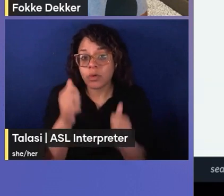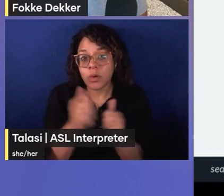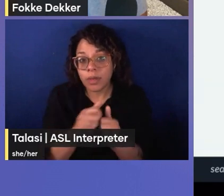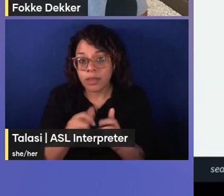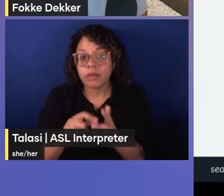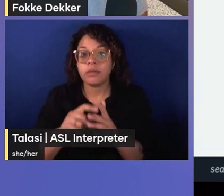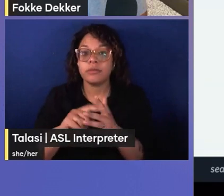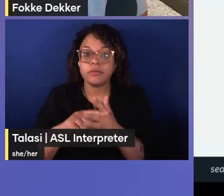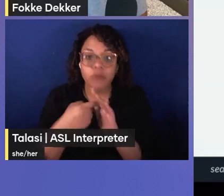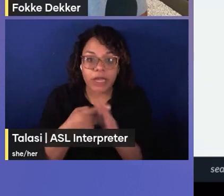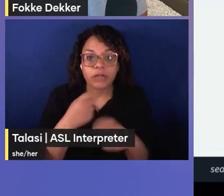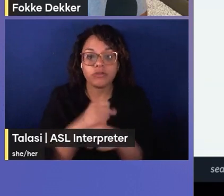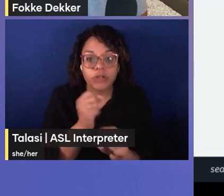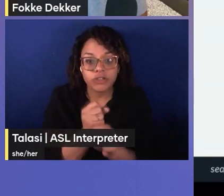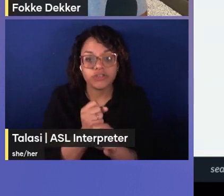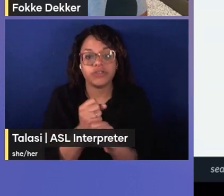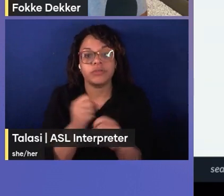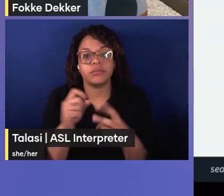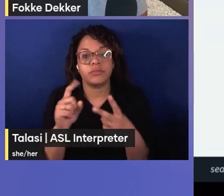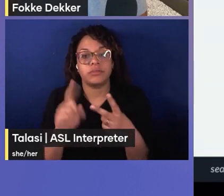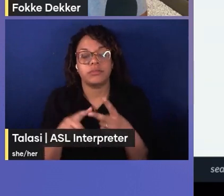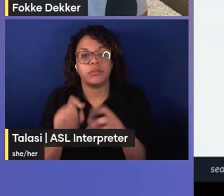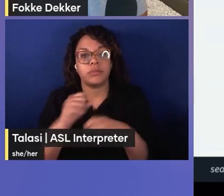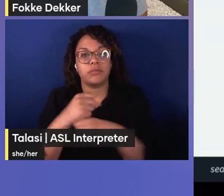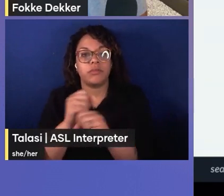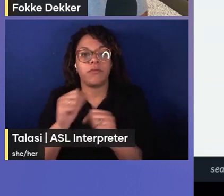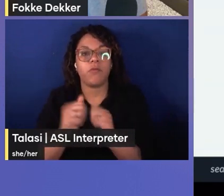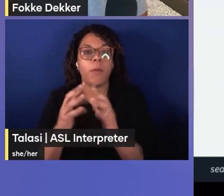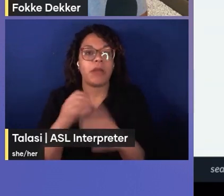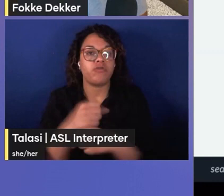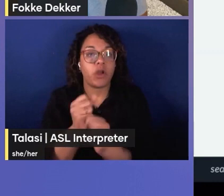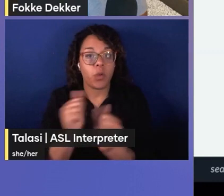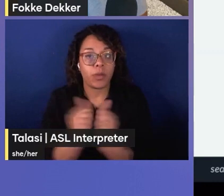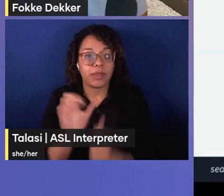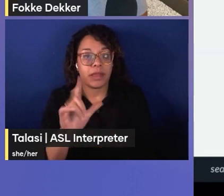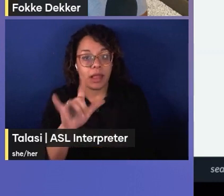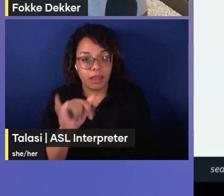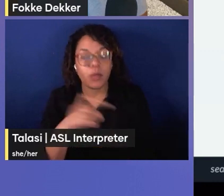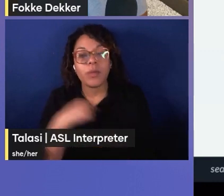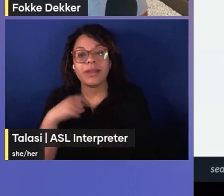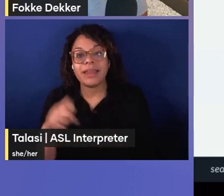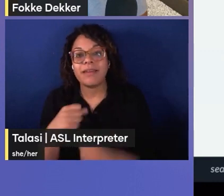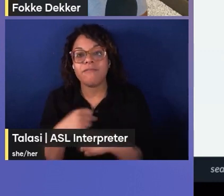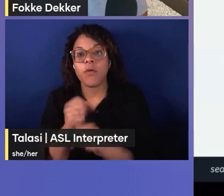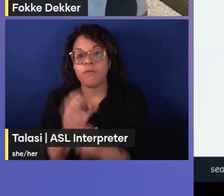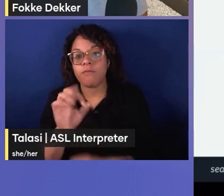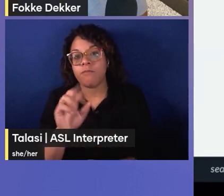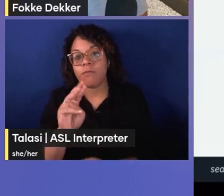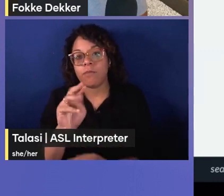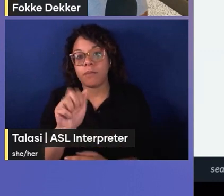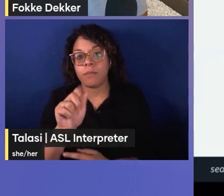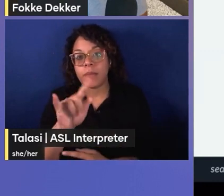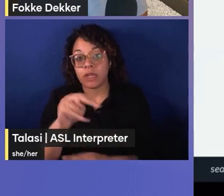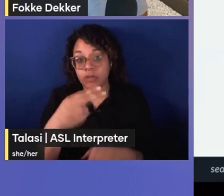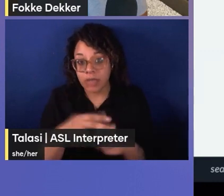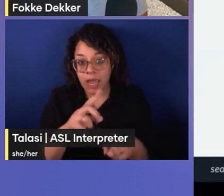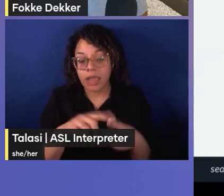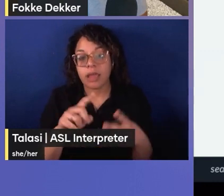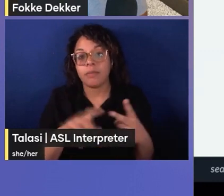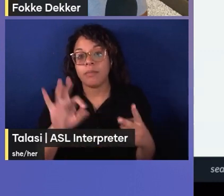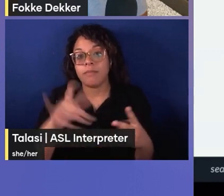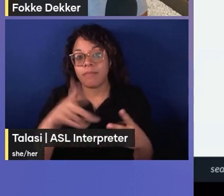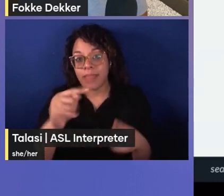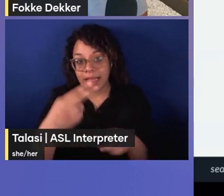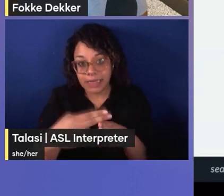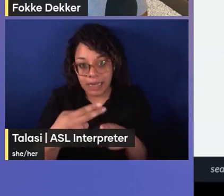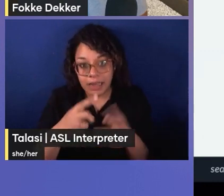and the formation creation through the CLI, what we need there is a formation name and a flight name and an image URL. So if you look here